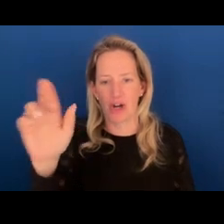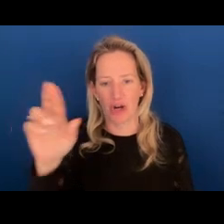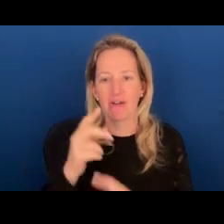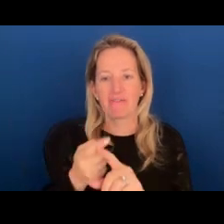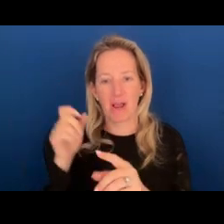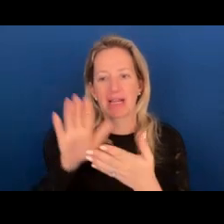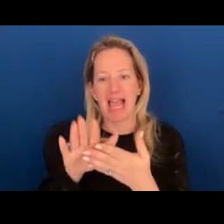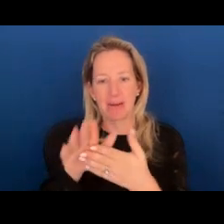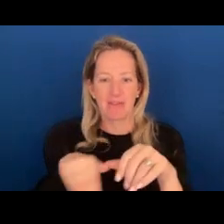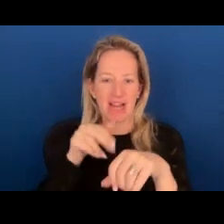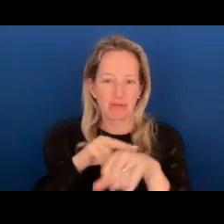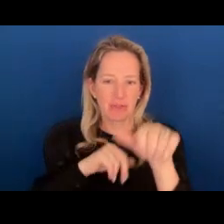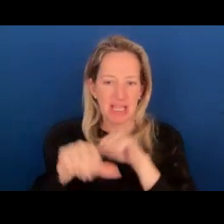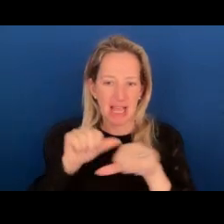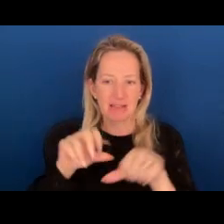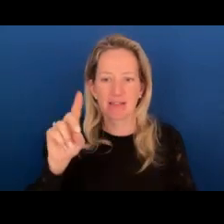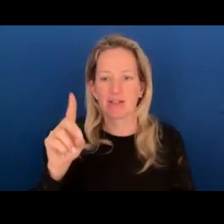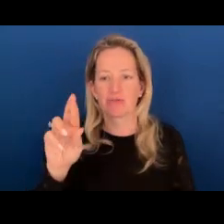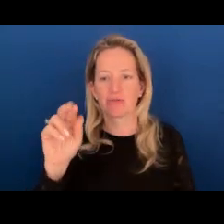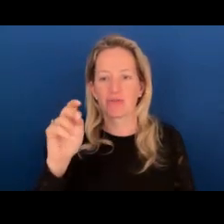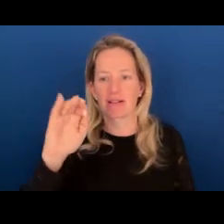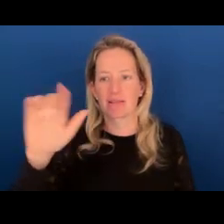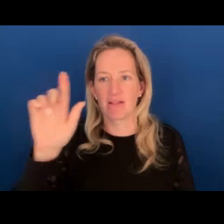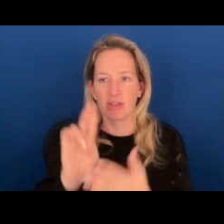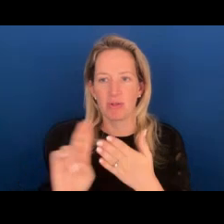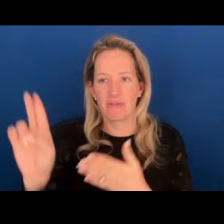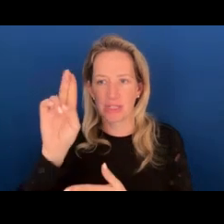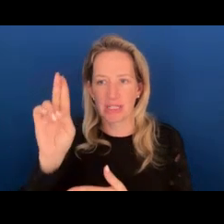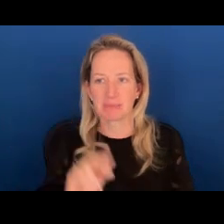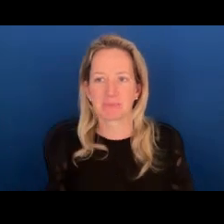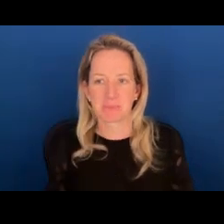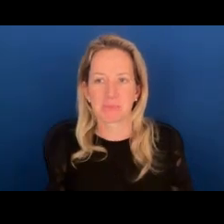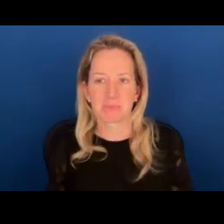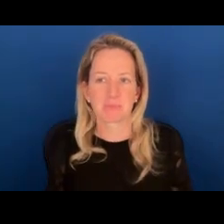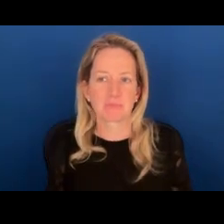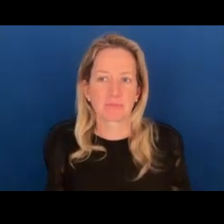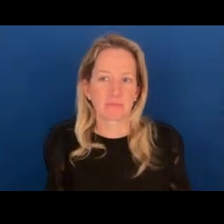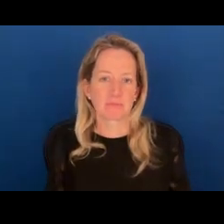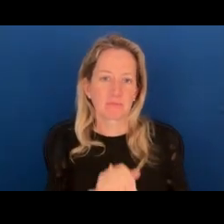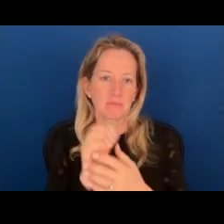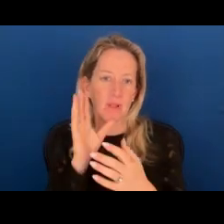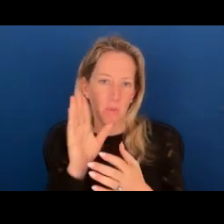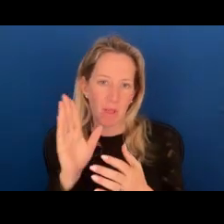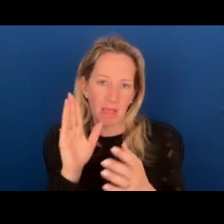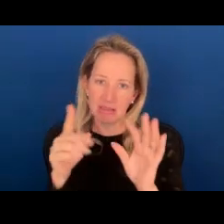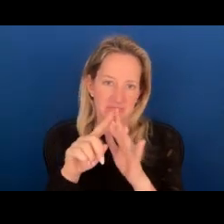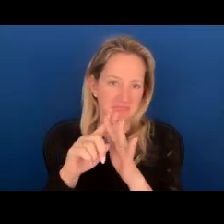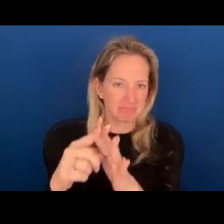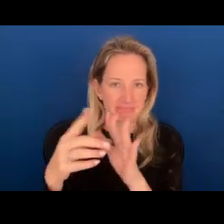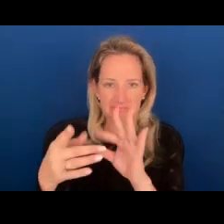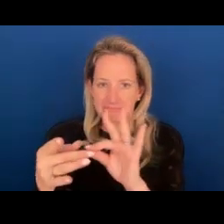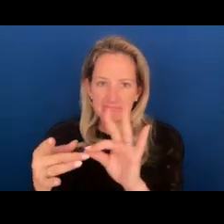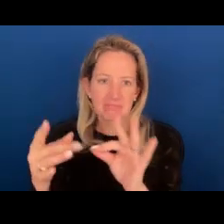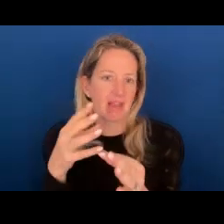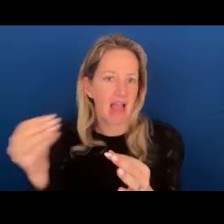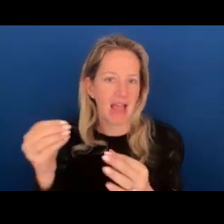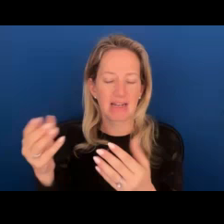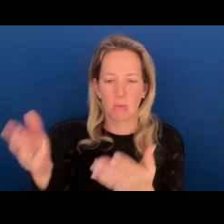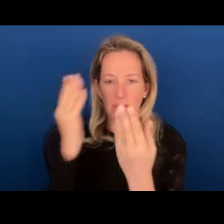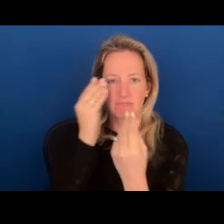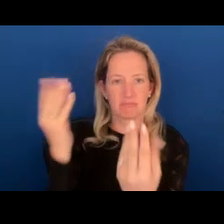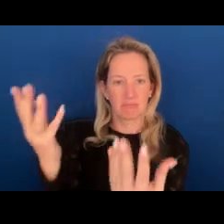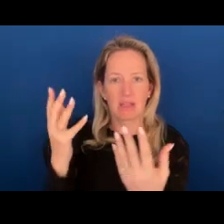University, and we are just getting this kicked off. So he's going to give an overview more about this and tell you kind of